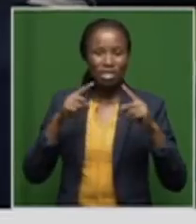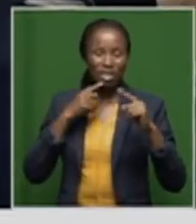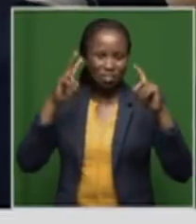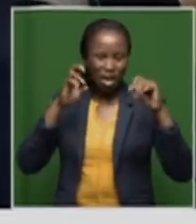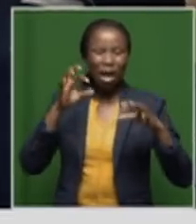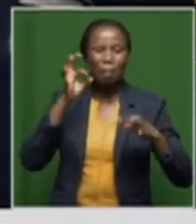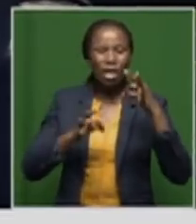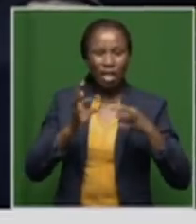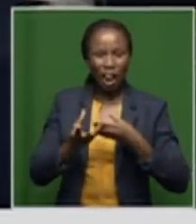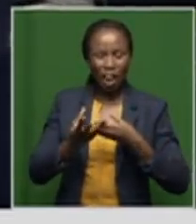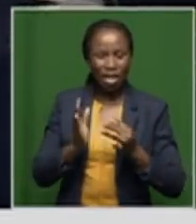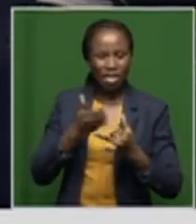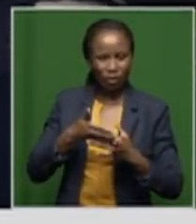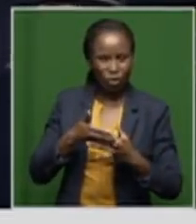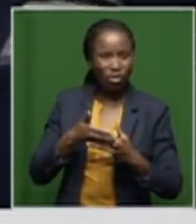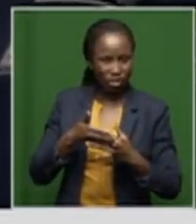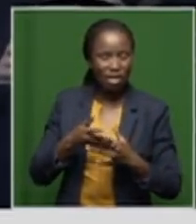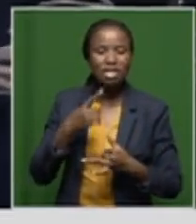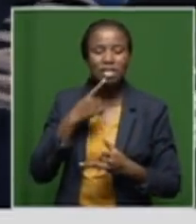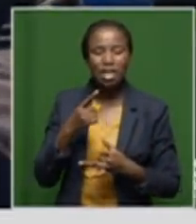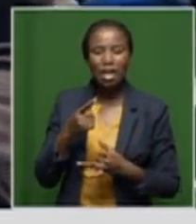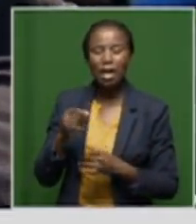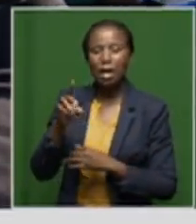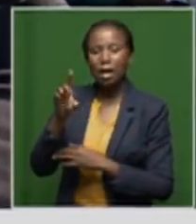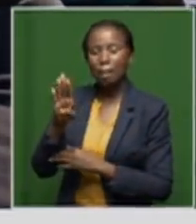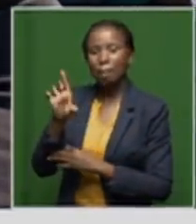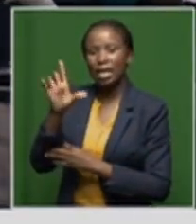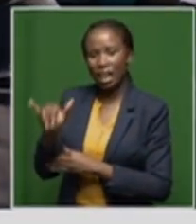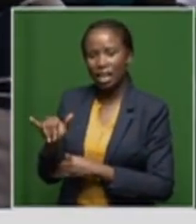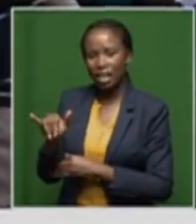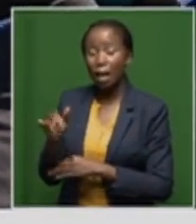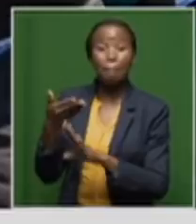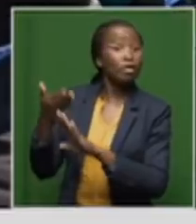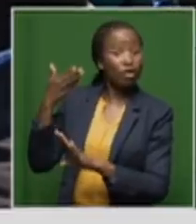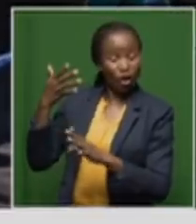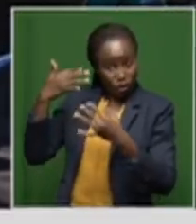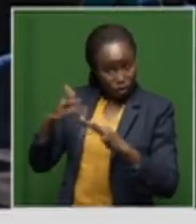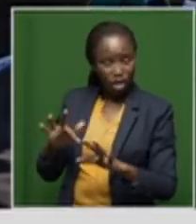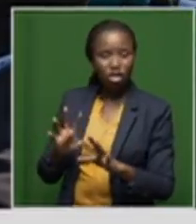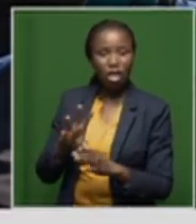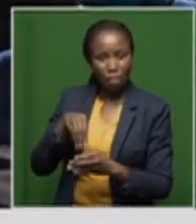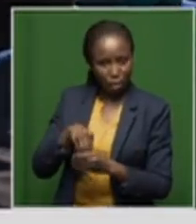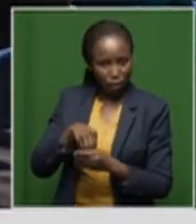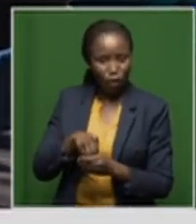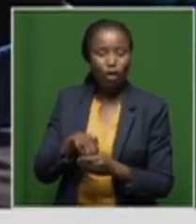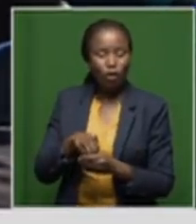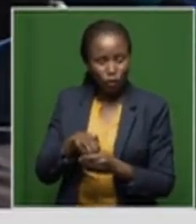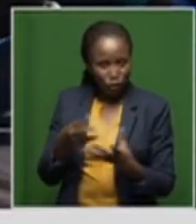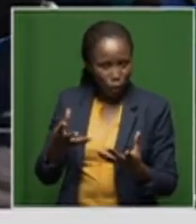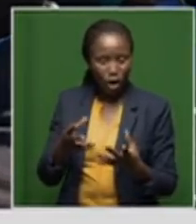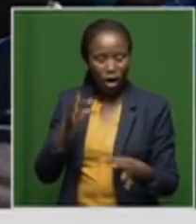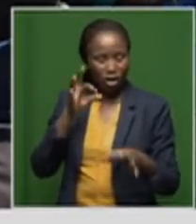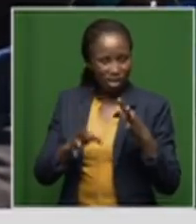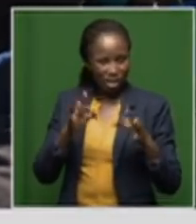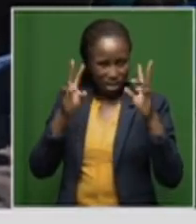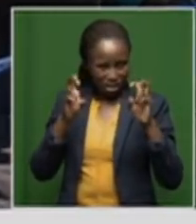political interference, saying that Advocate Billy Downer has in the past shown that he's actually linked to